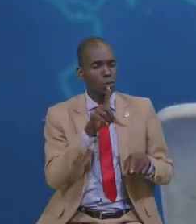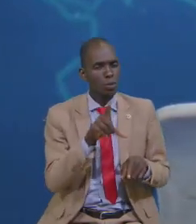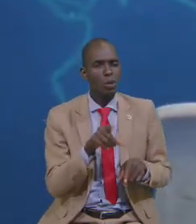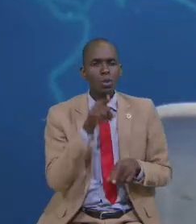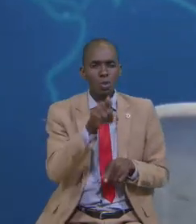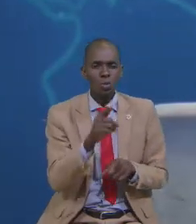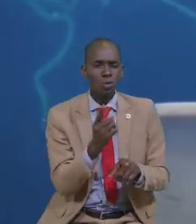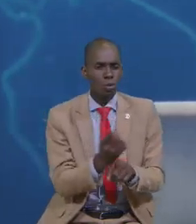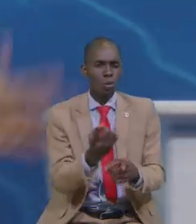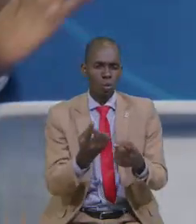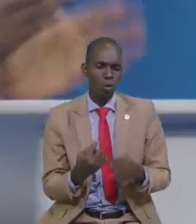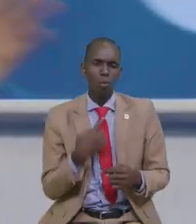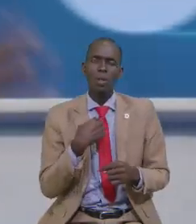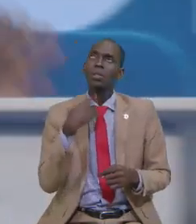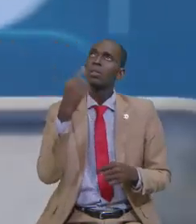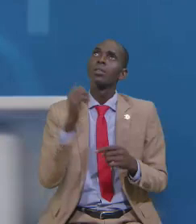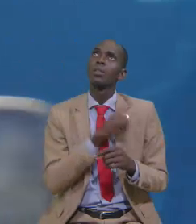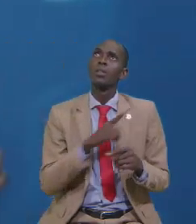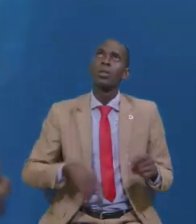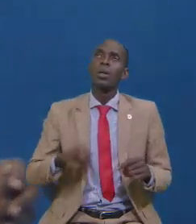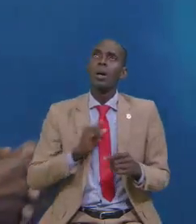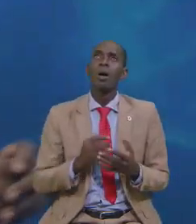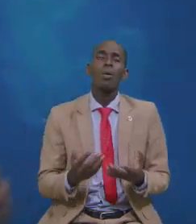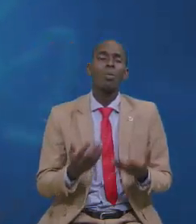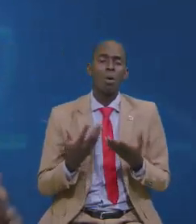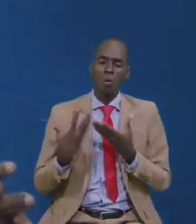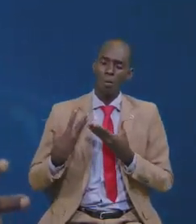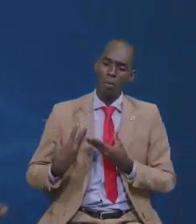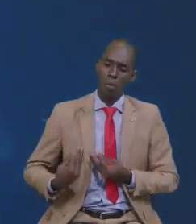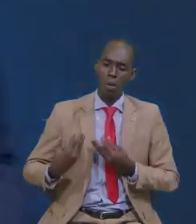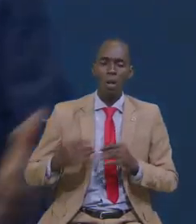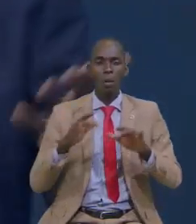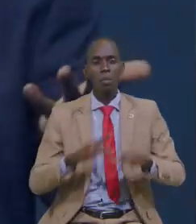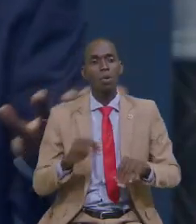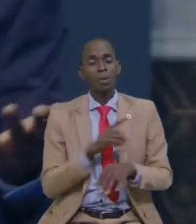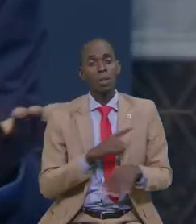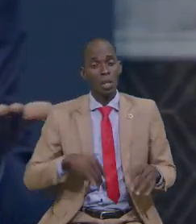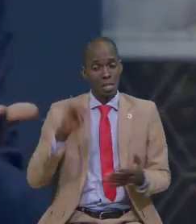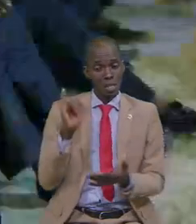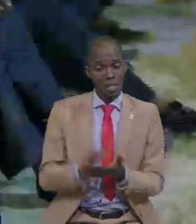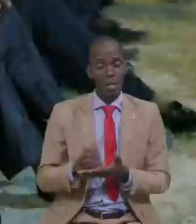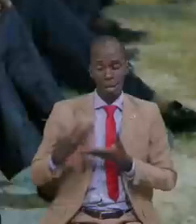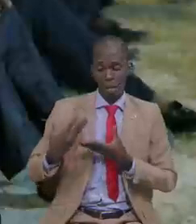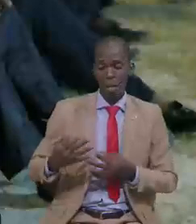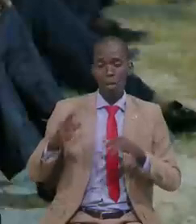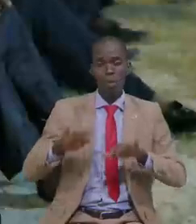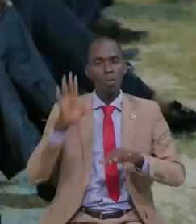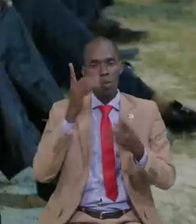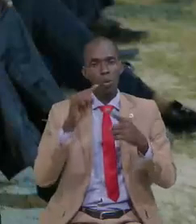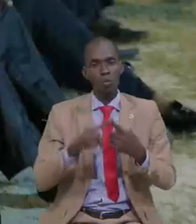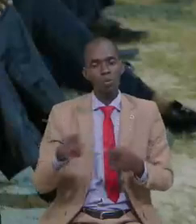want mercy, tender mercy of the Lord, and that tender mercy will come to you. Look